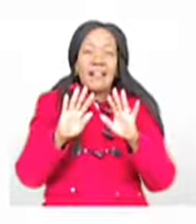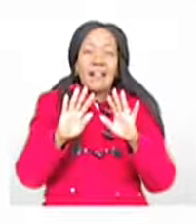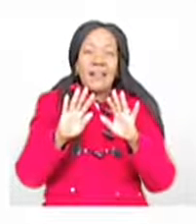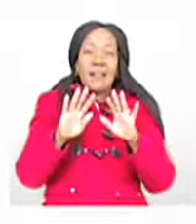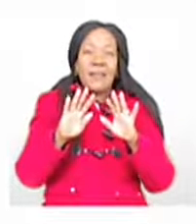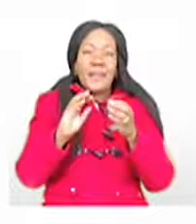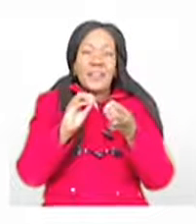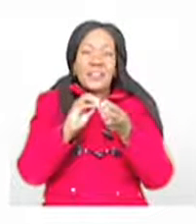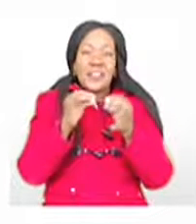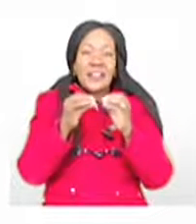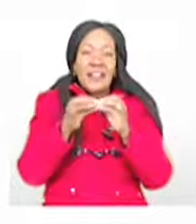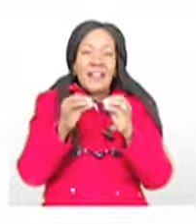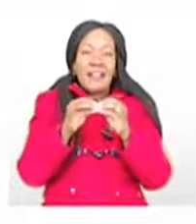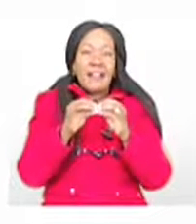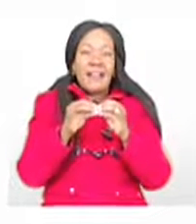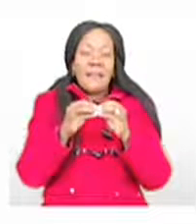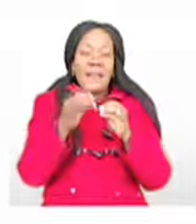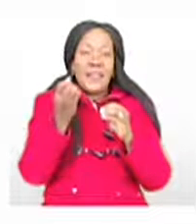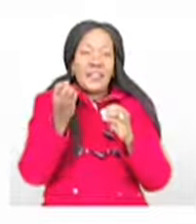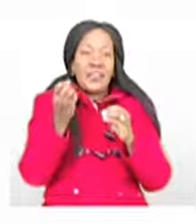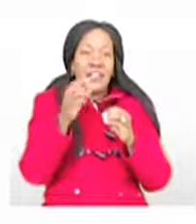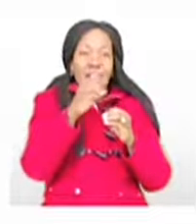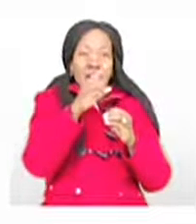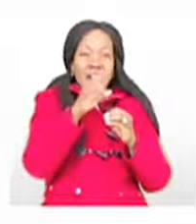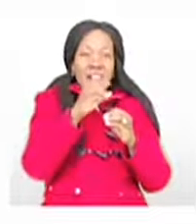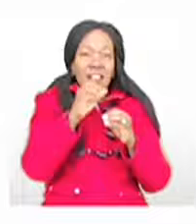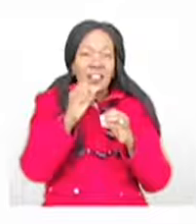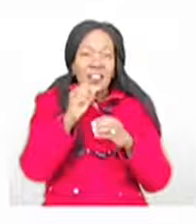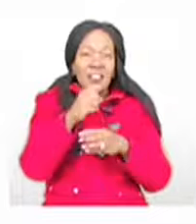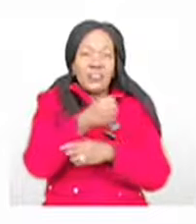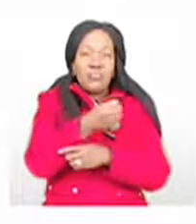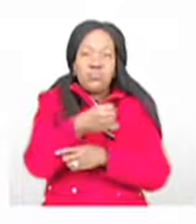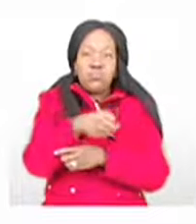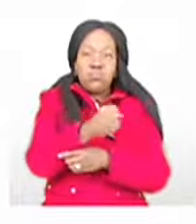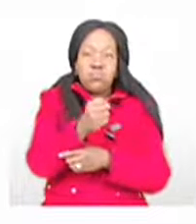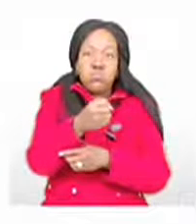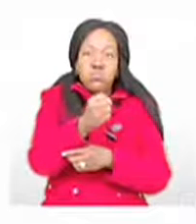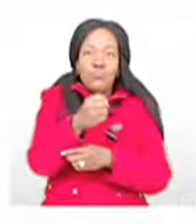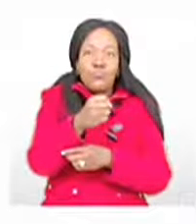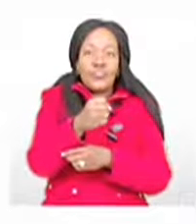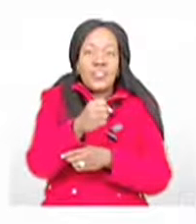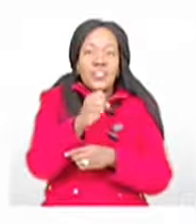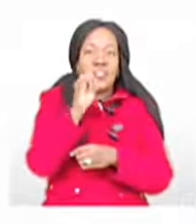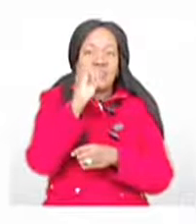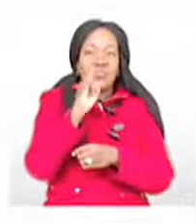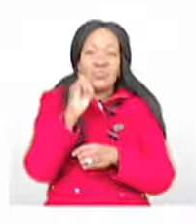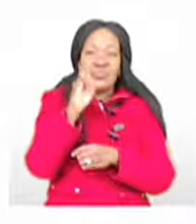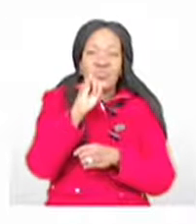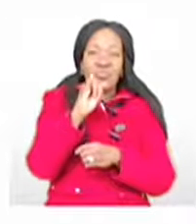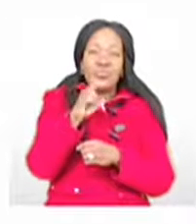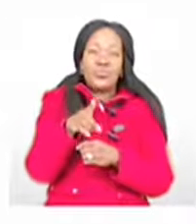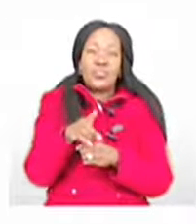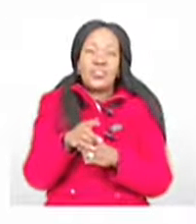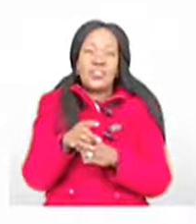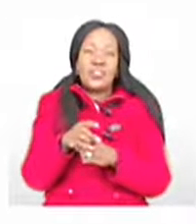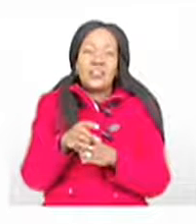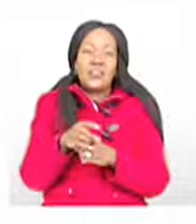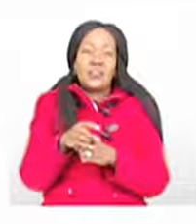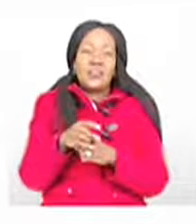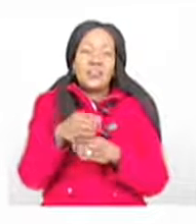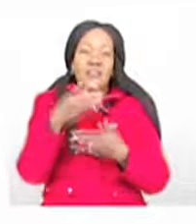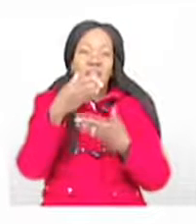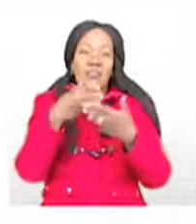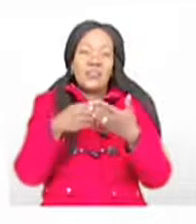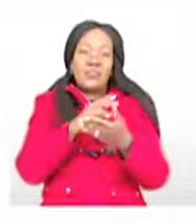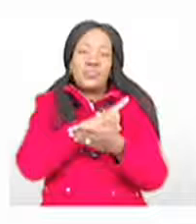code. There is a snake that has been drawn for you on page